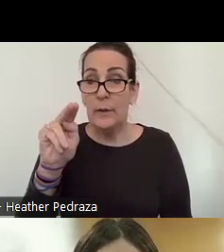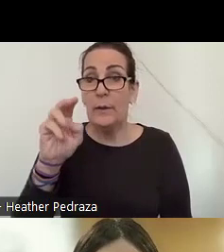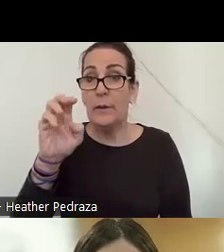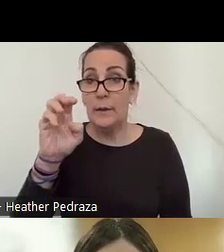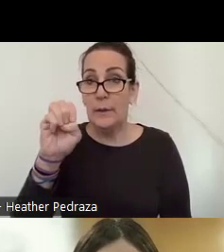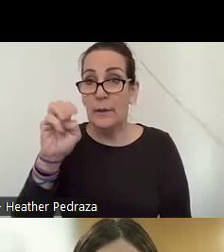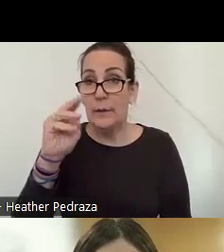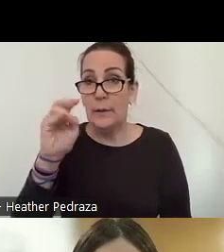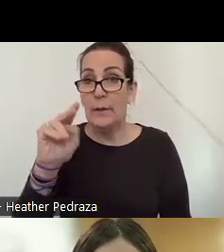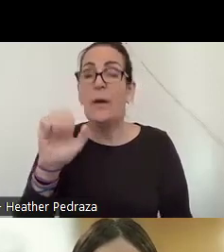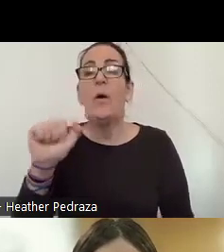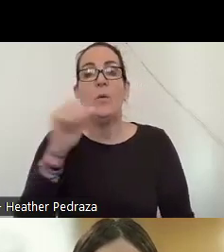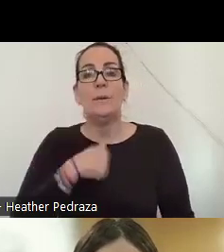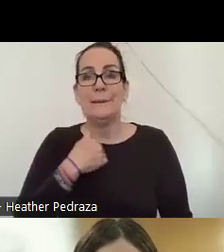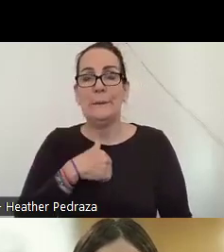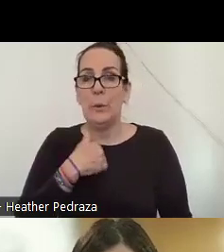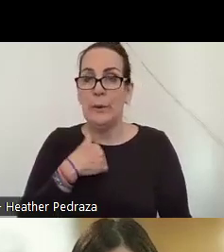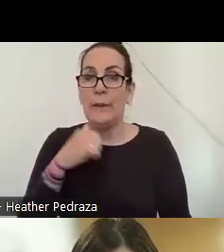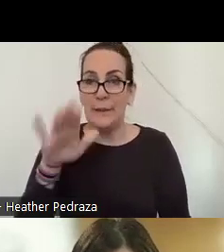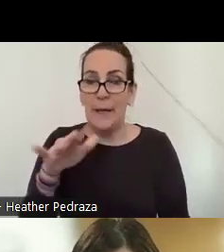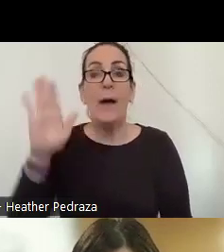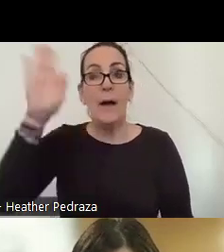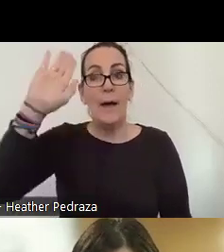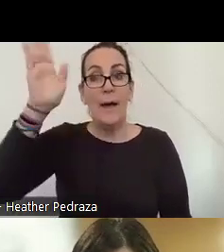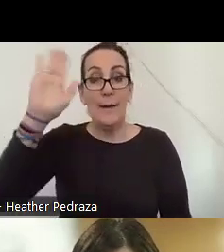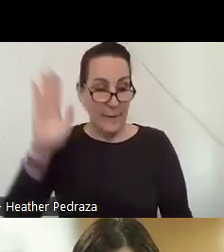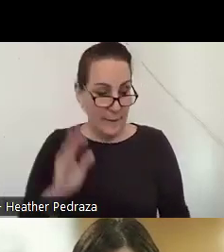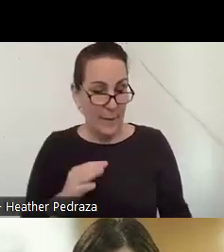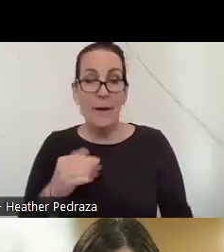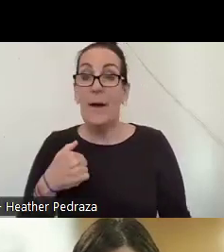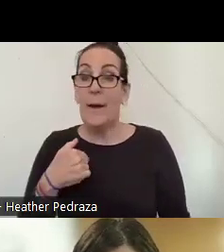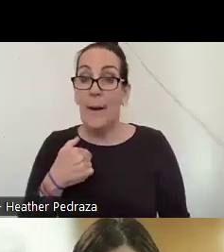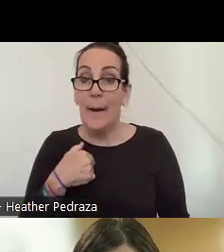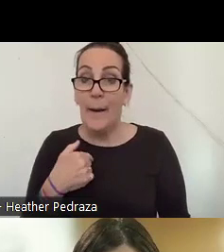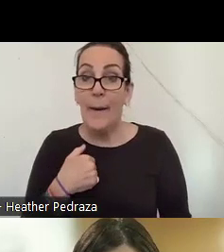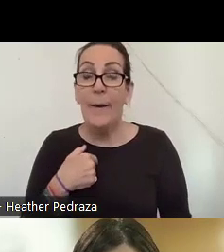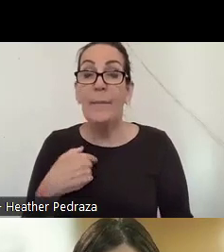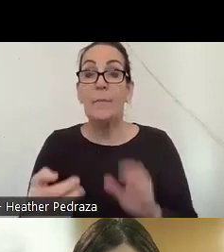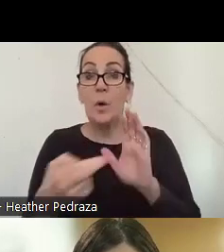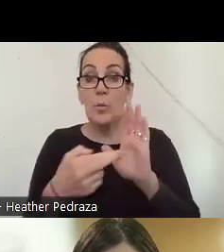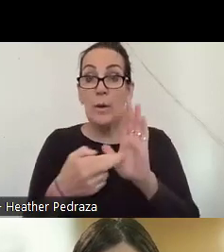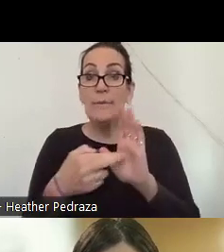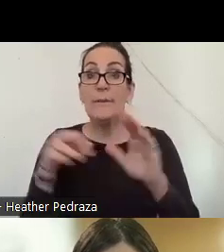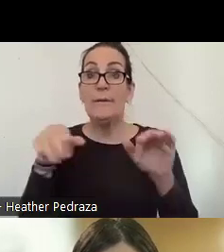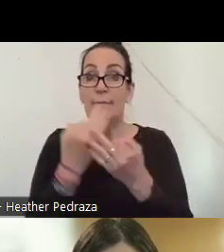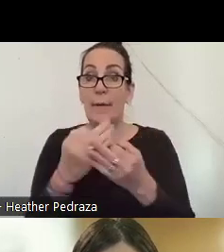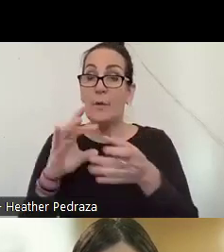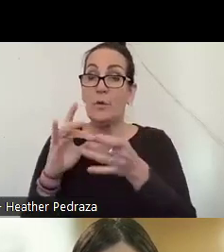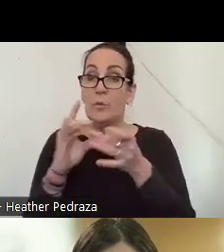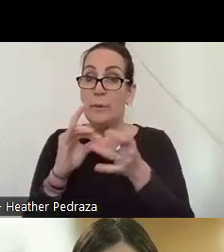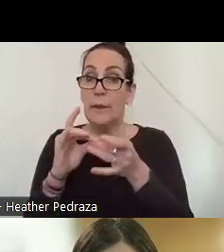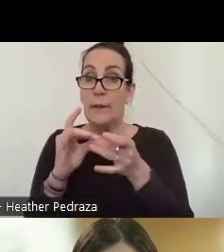Sorry, I had to hit the unmute button. Hi, I'm Jeannie Walter, Miss Surly. I am representing families related